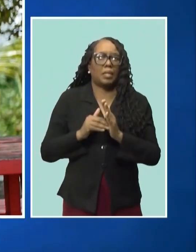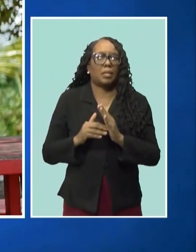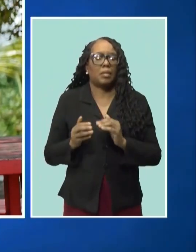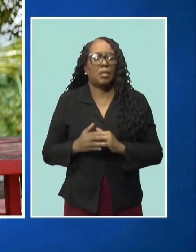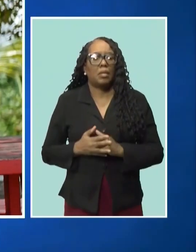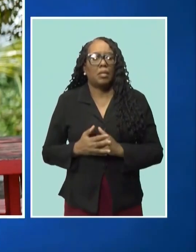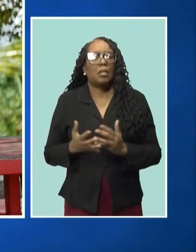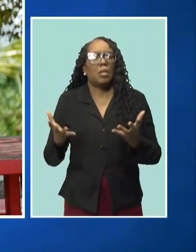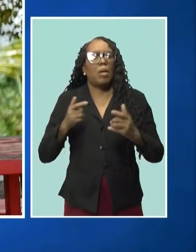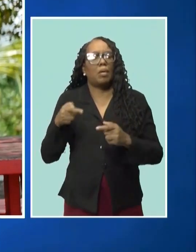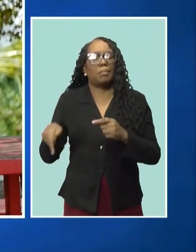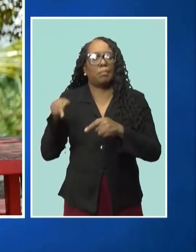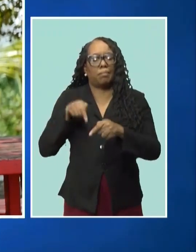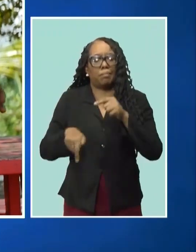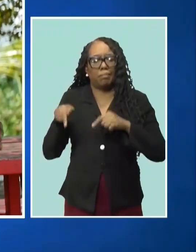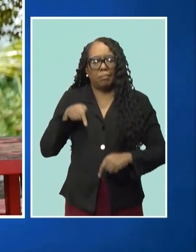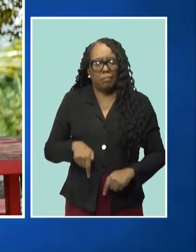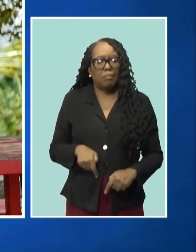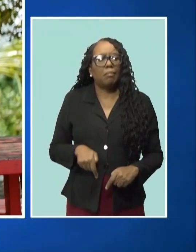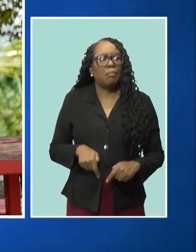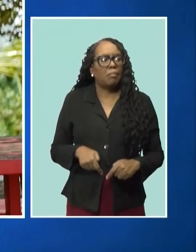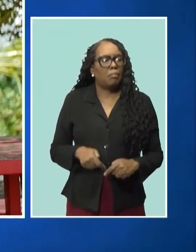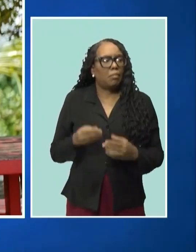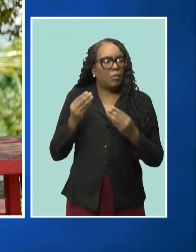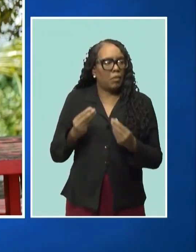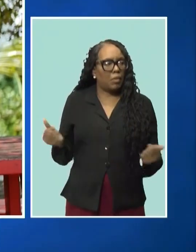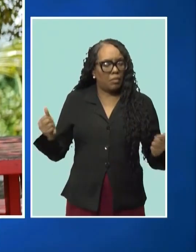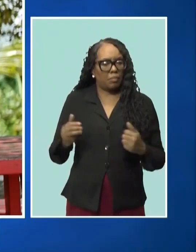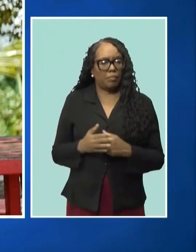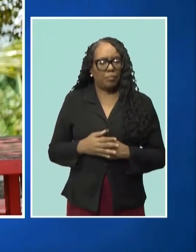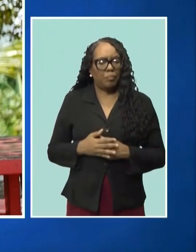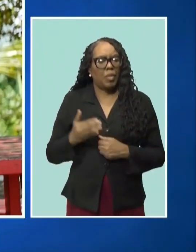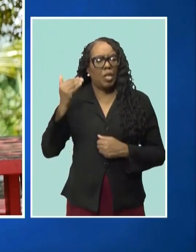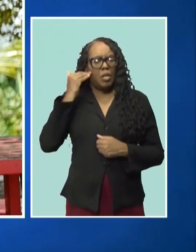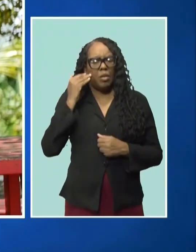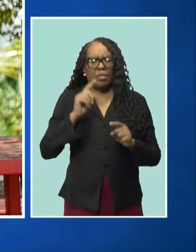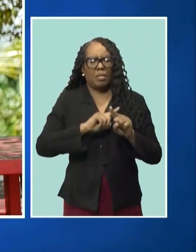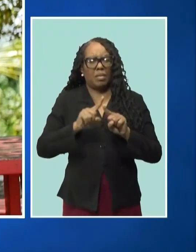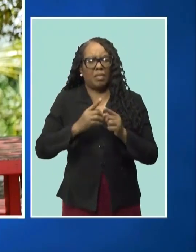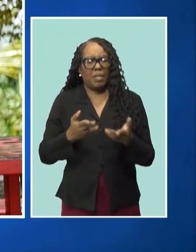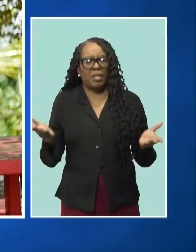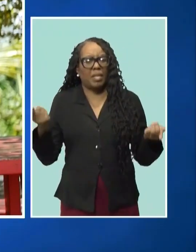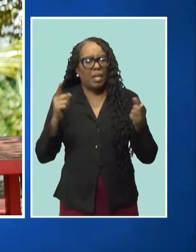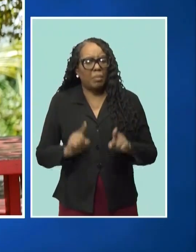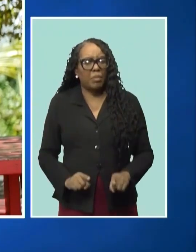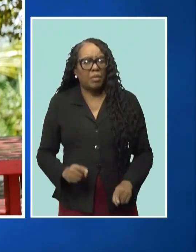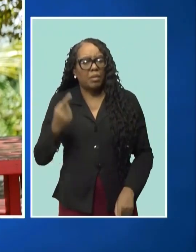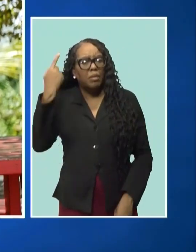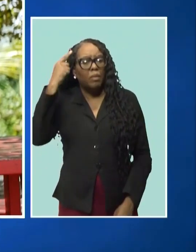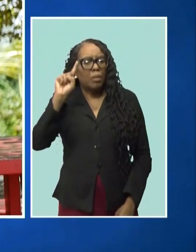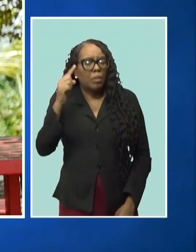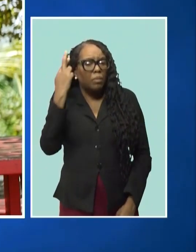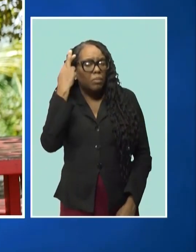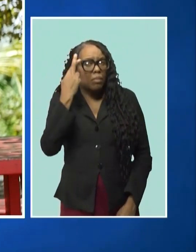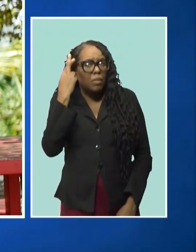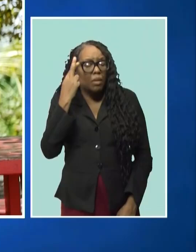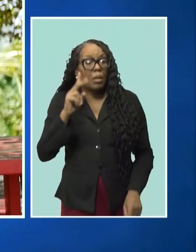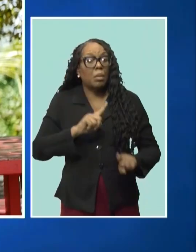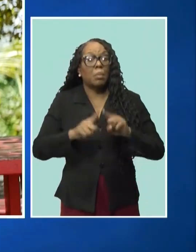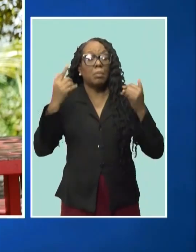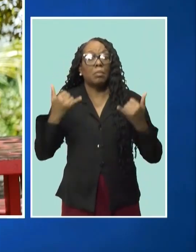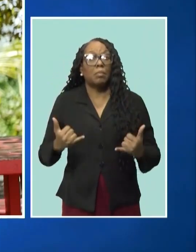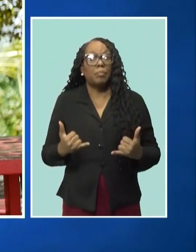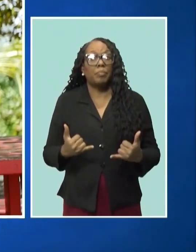the spirit. We got to bring it alive. And things like this here, things happen for a reason, you know. That's how I believe in life. And it's things like this here now. It's